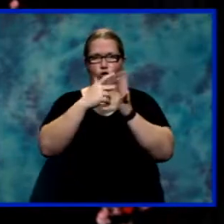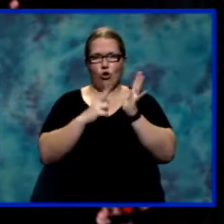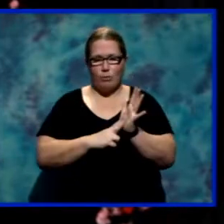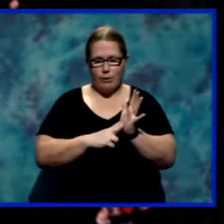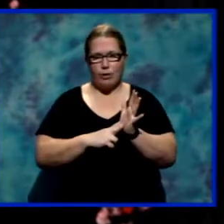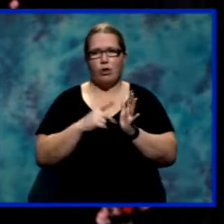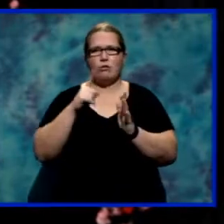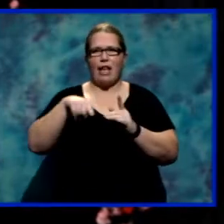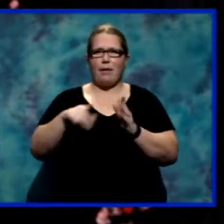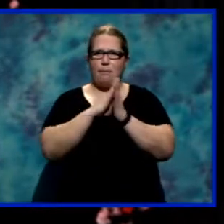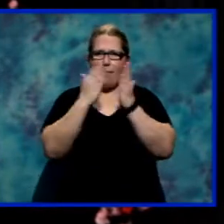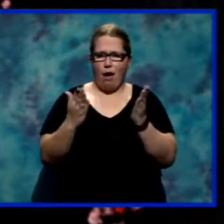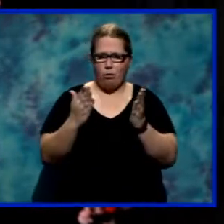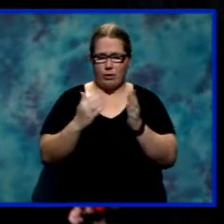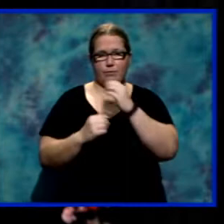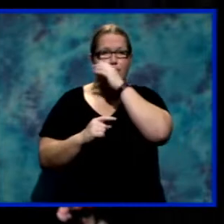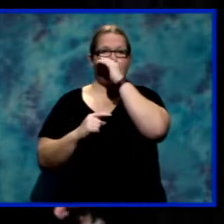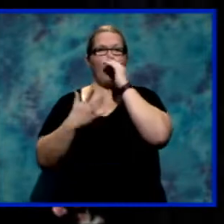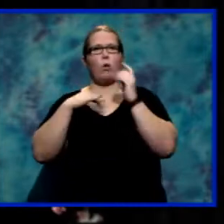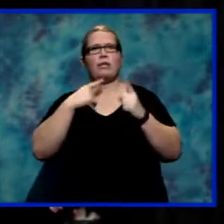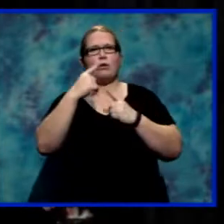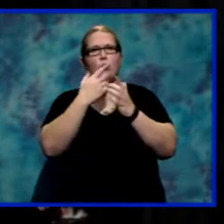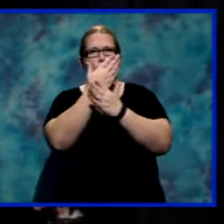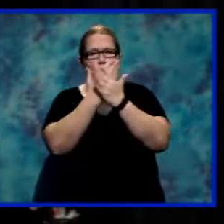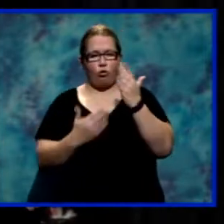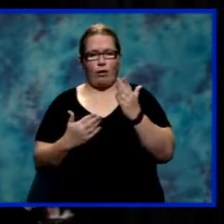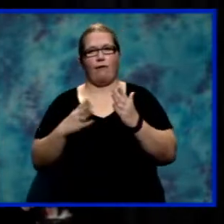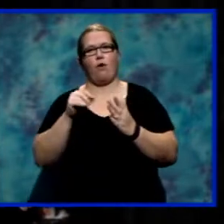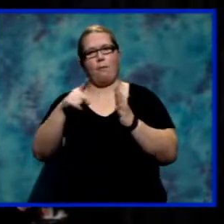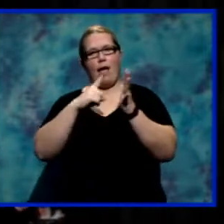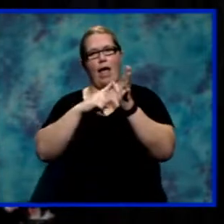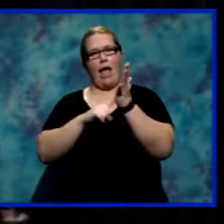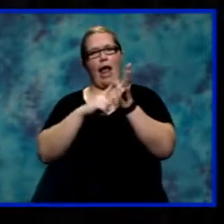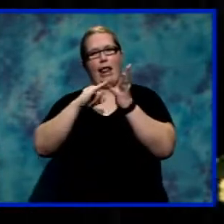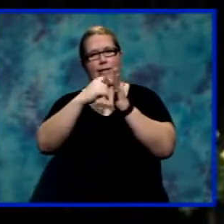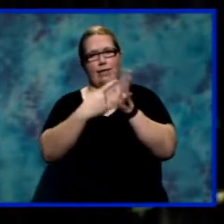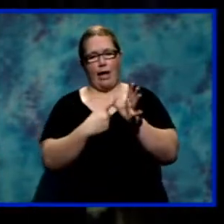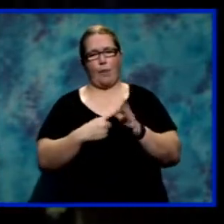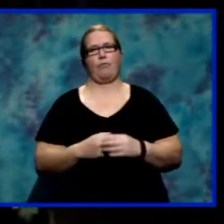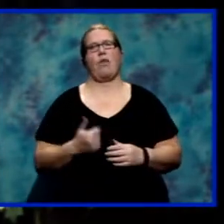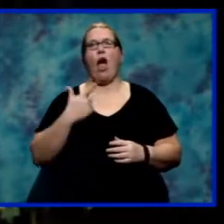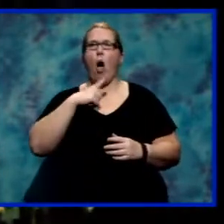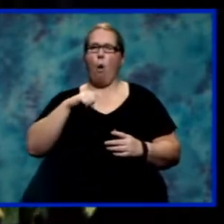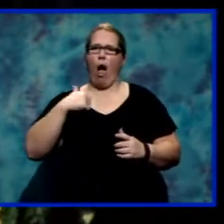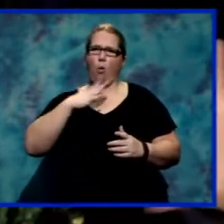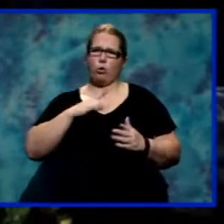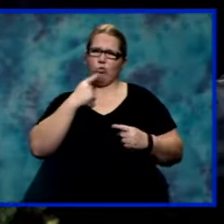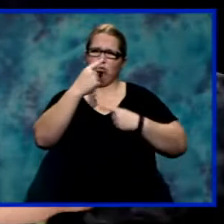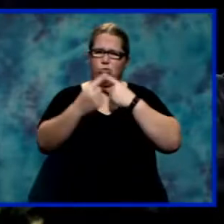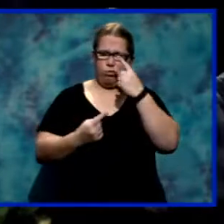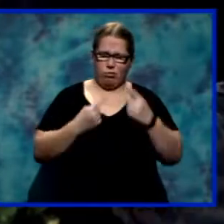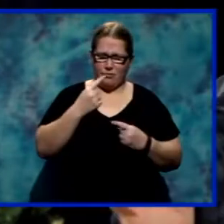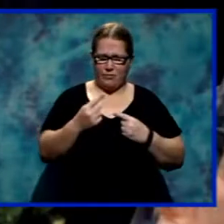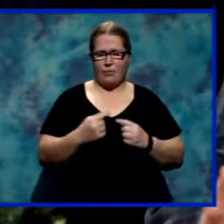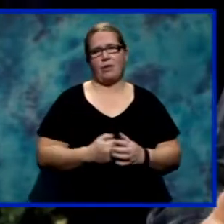this Bible study, but I want to just tell you a story before I pray that comes out of Alaska. And there's a reason I want to share this story with you as we look at